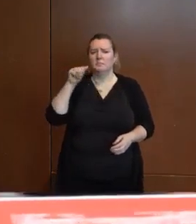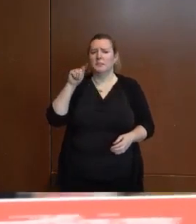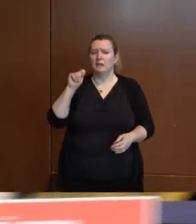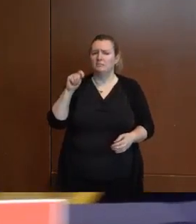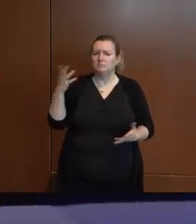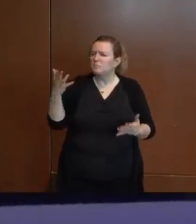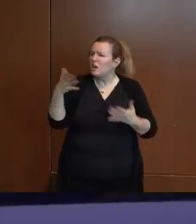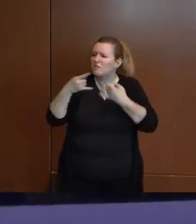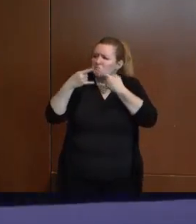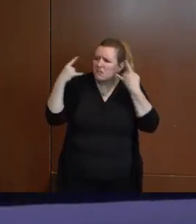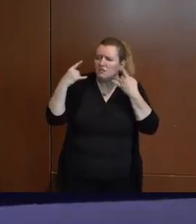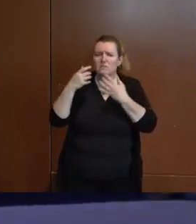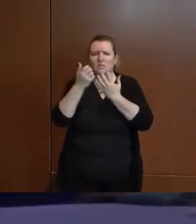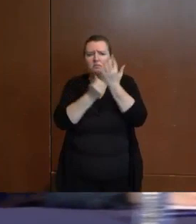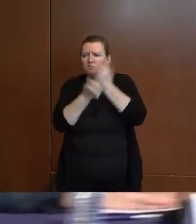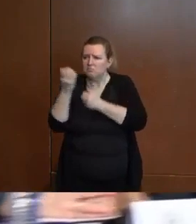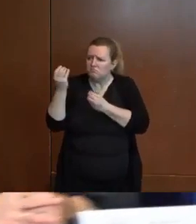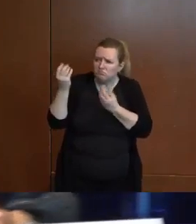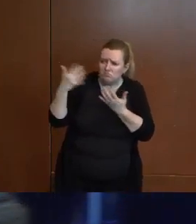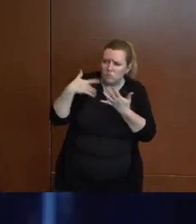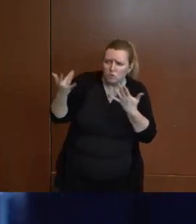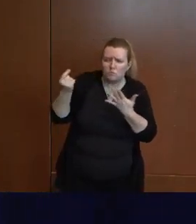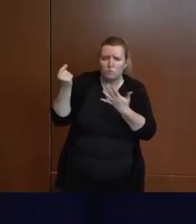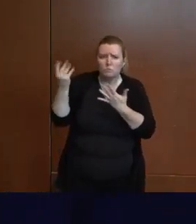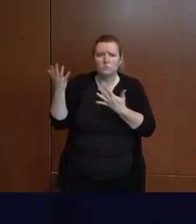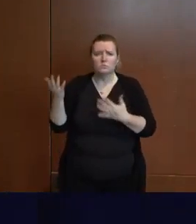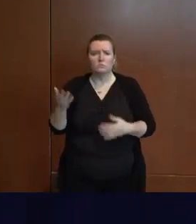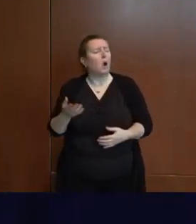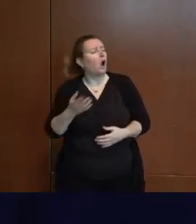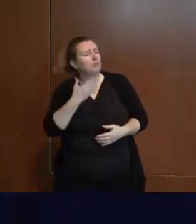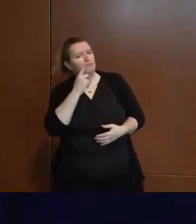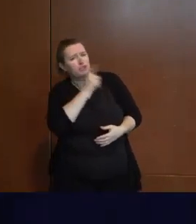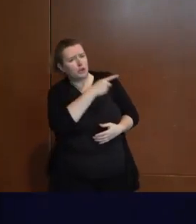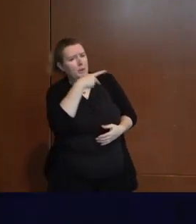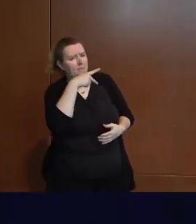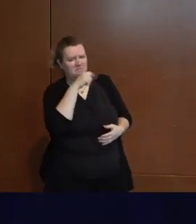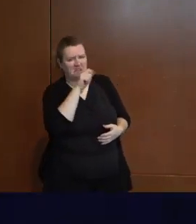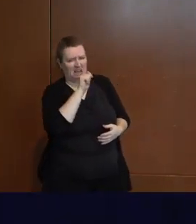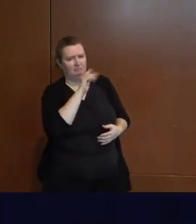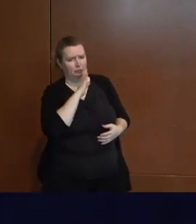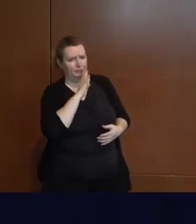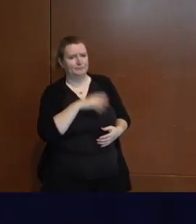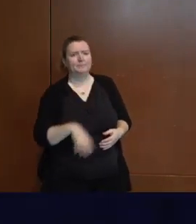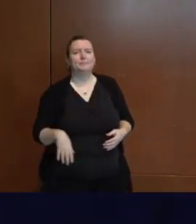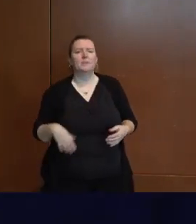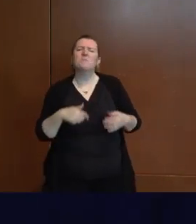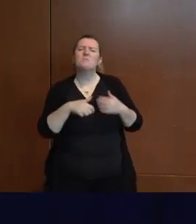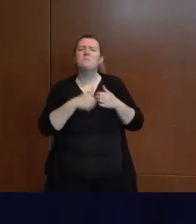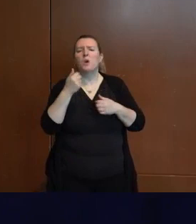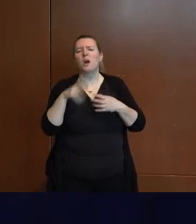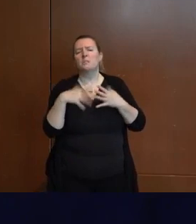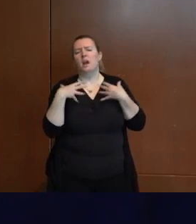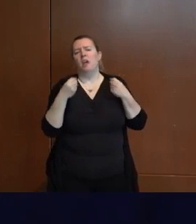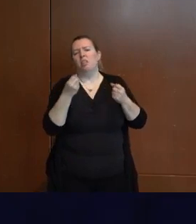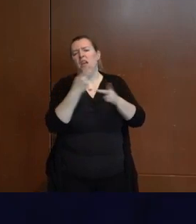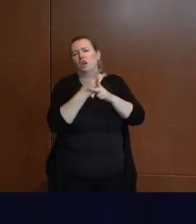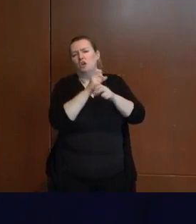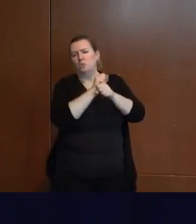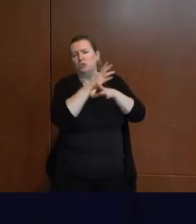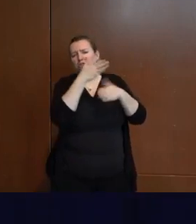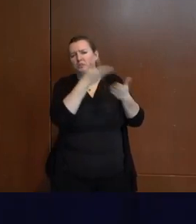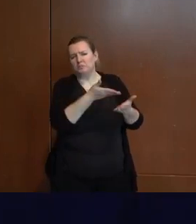PPE, with regard to that algorithm that we're using, is primarily for healthcare workers now. It's really only